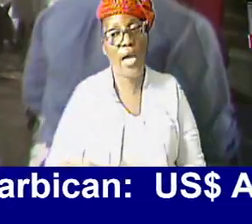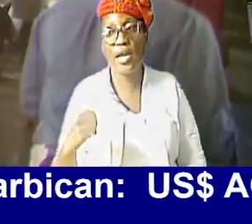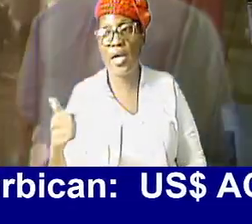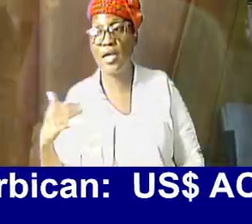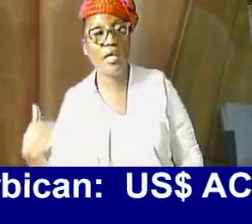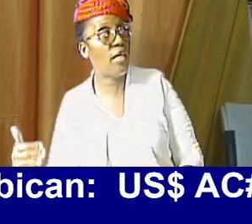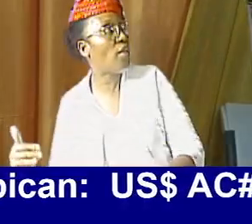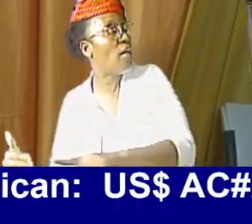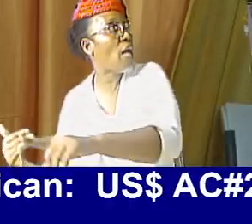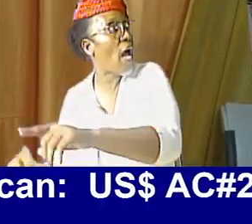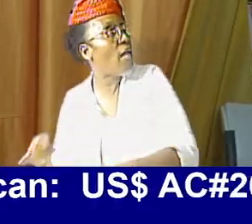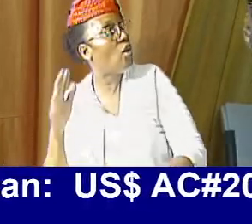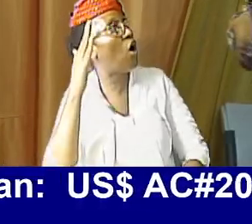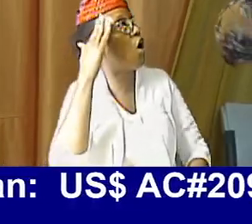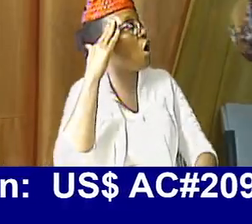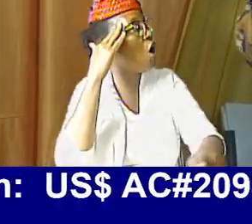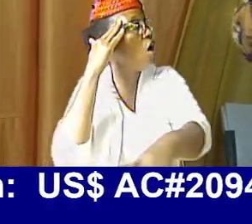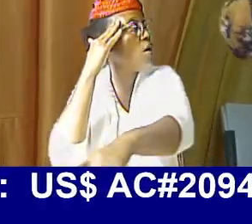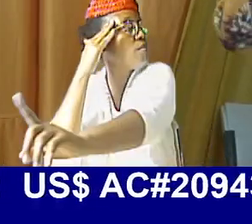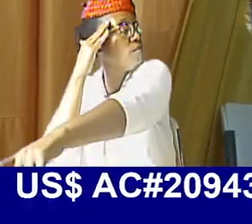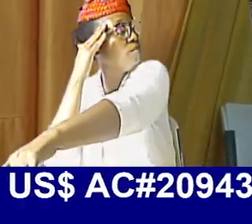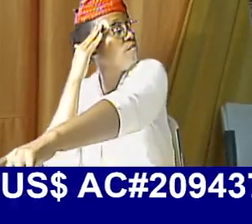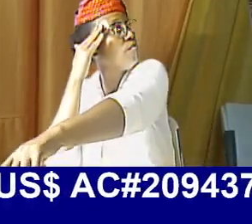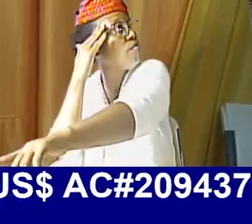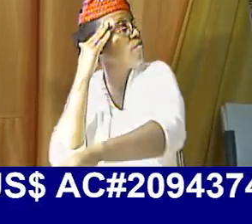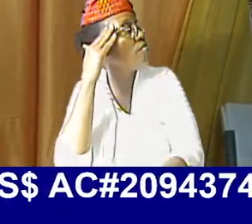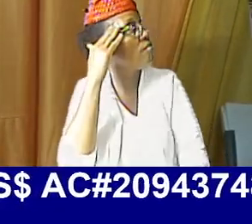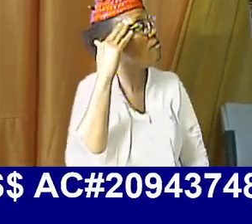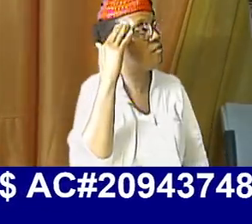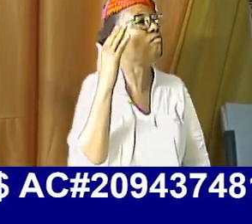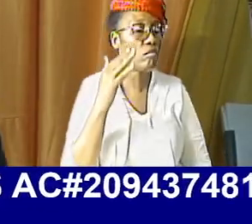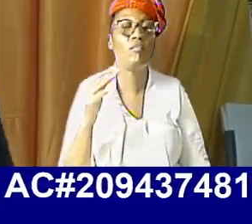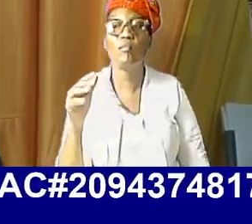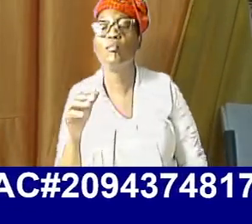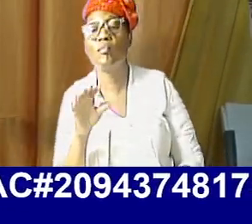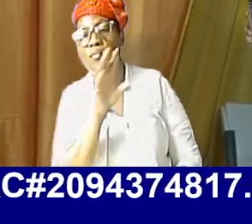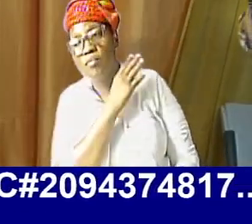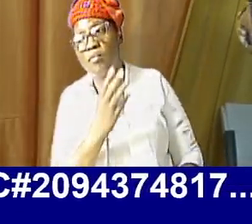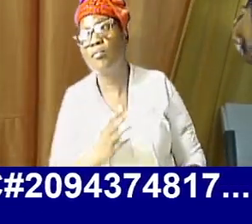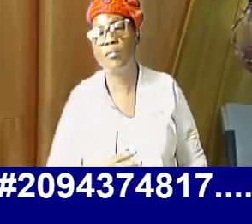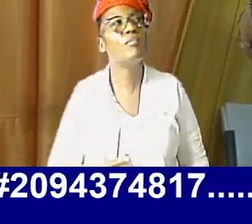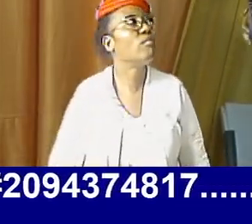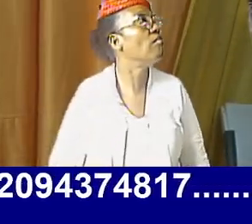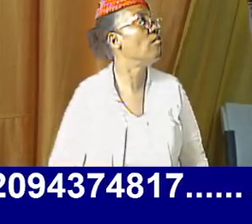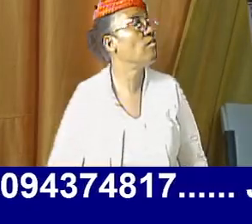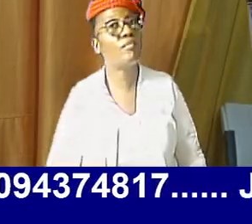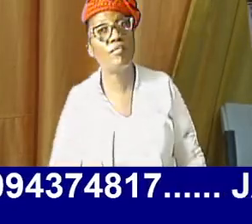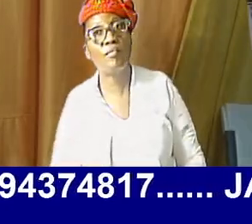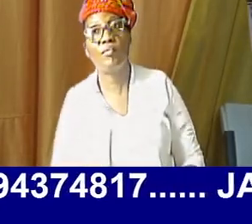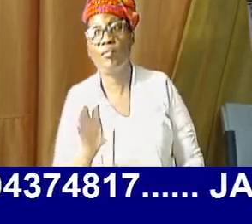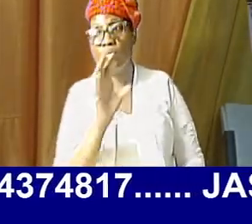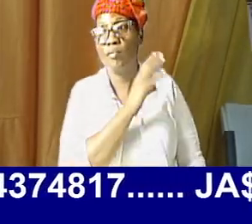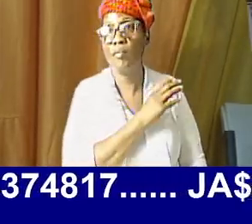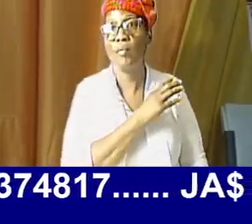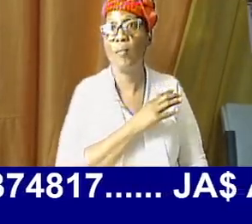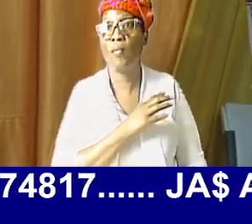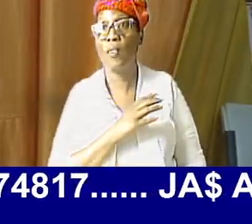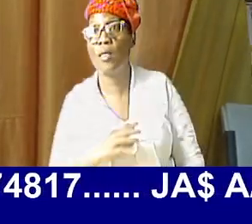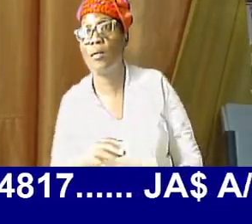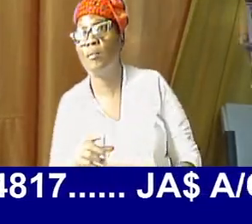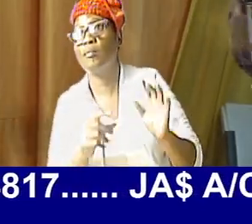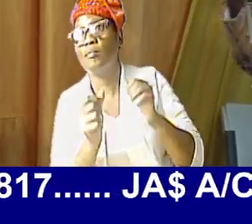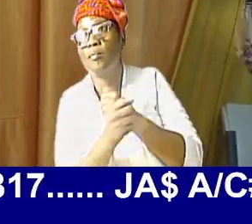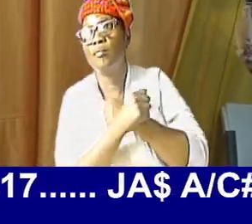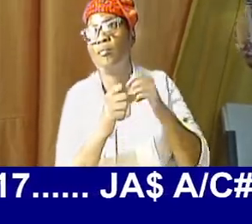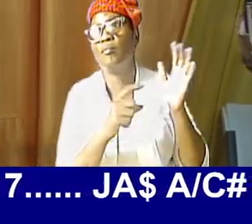Oh yes, than anything I know. There is nothing like an old time Christian with the Christian love to